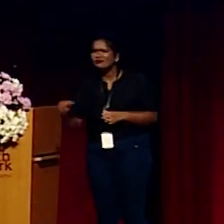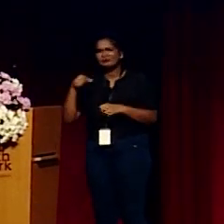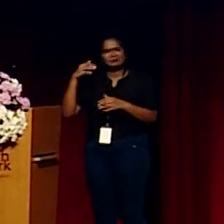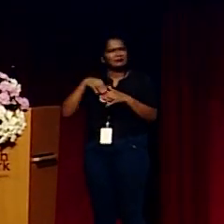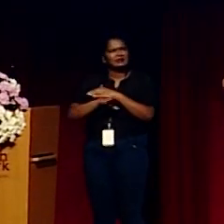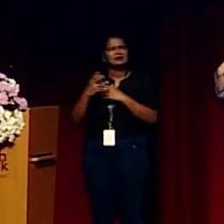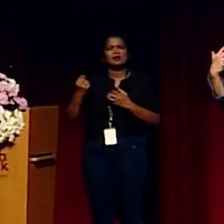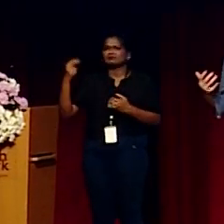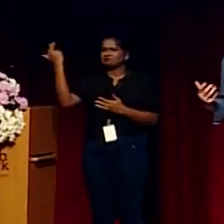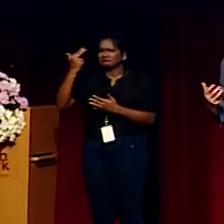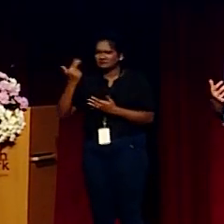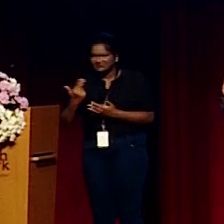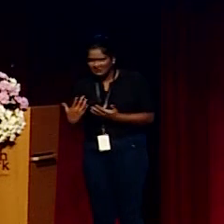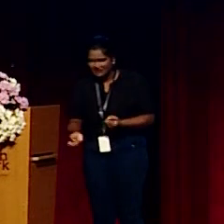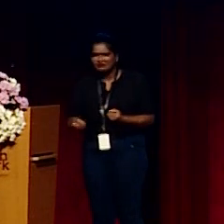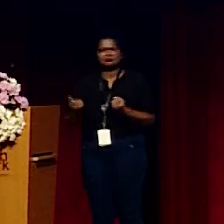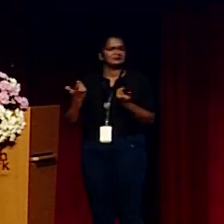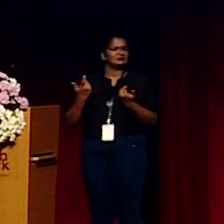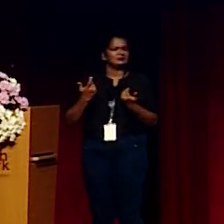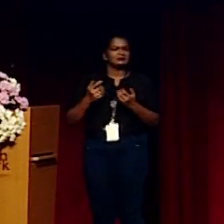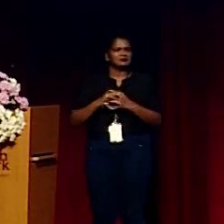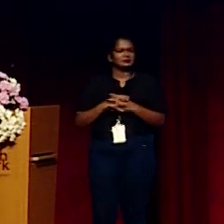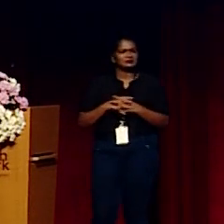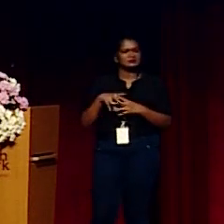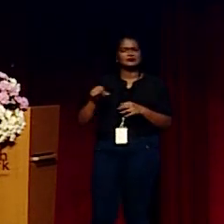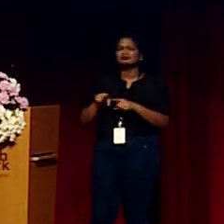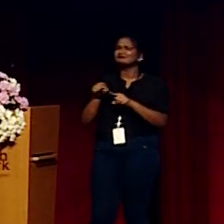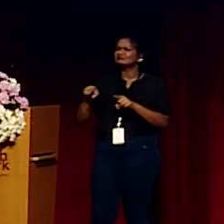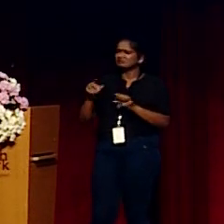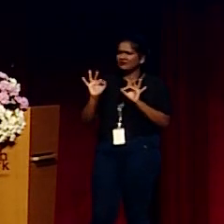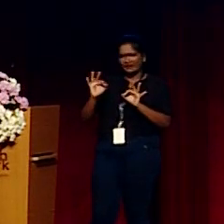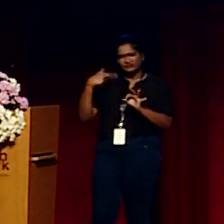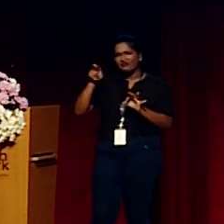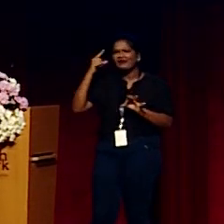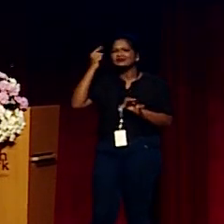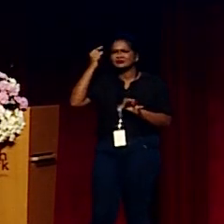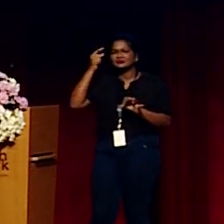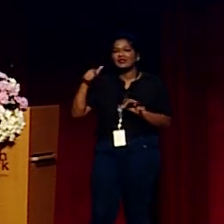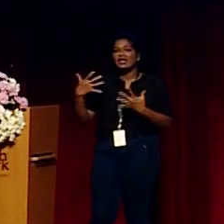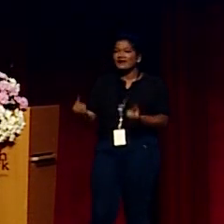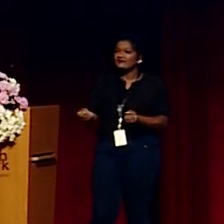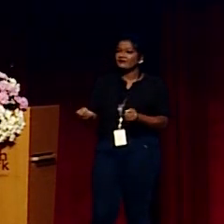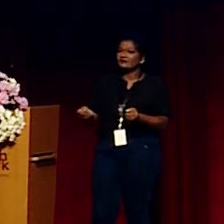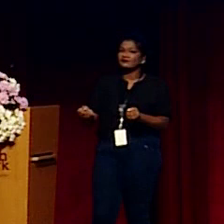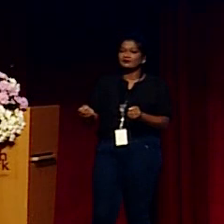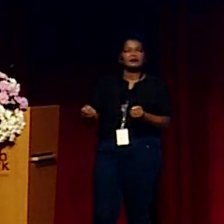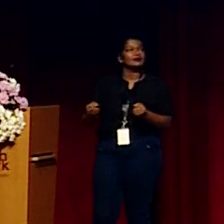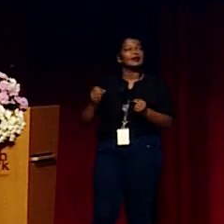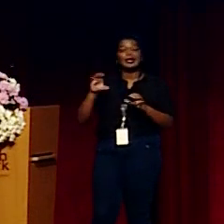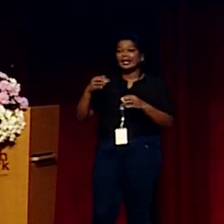those diagrams look fairly complex, they are actually quite nice to understand, because you